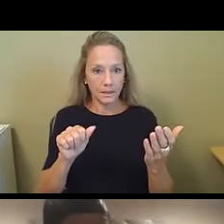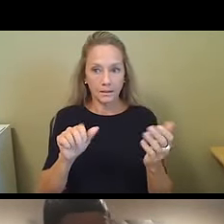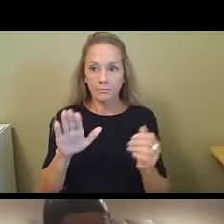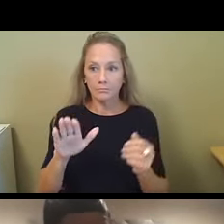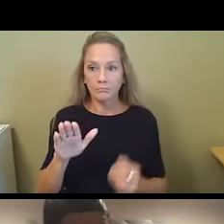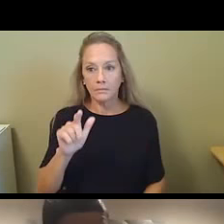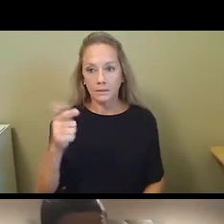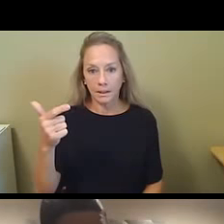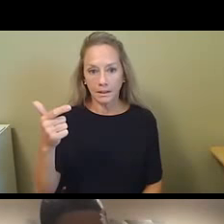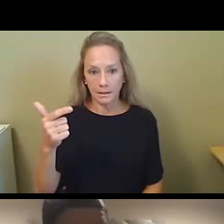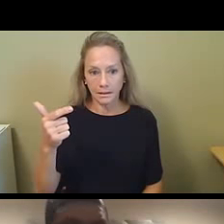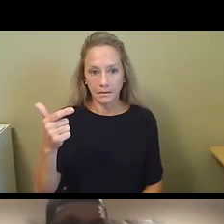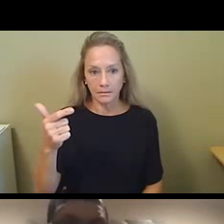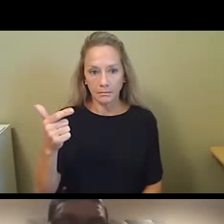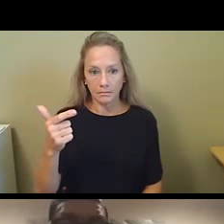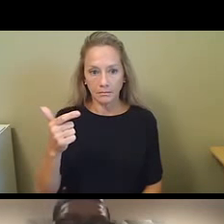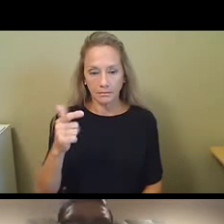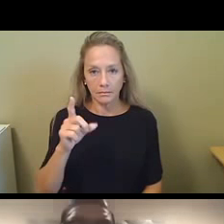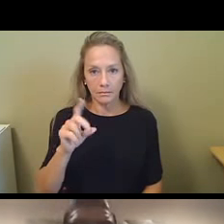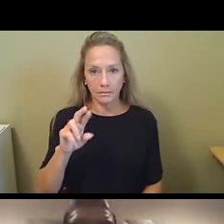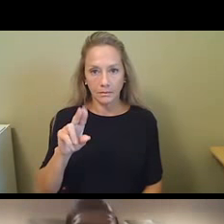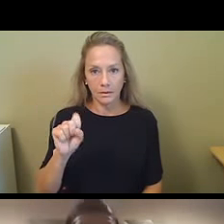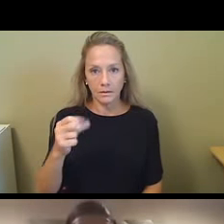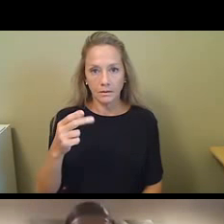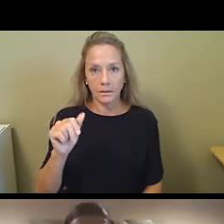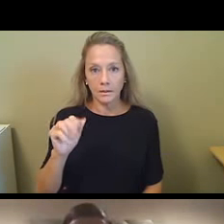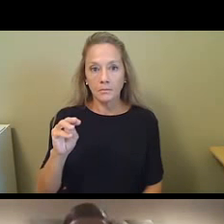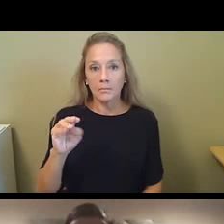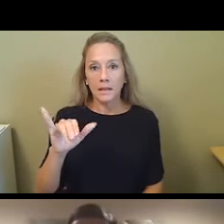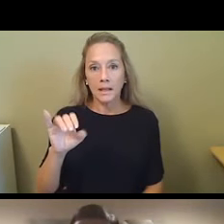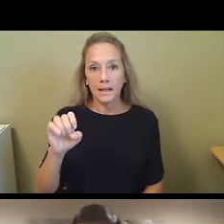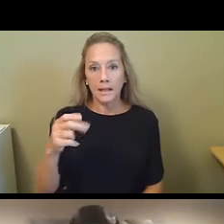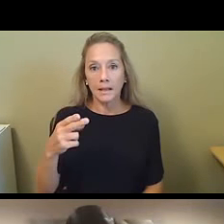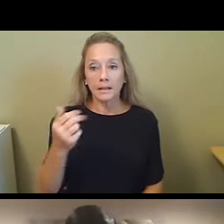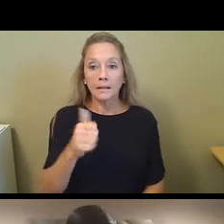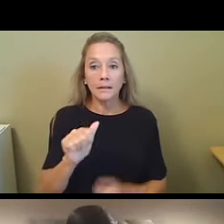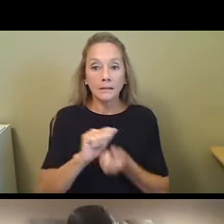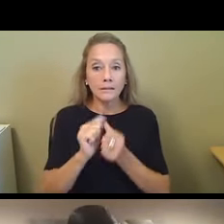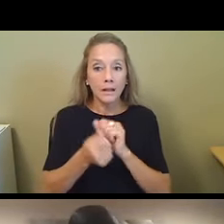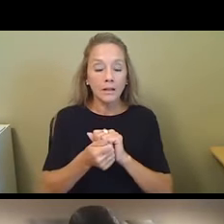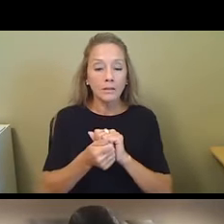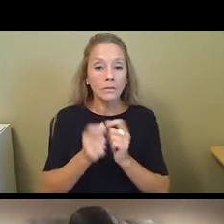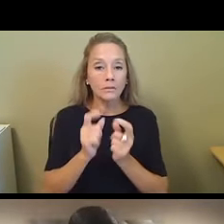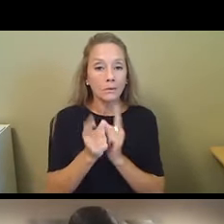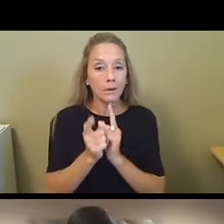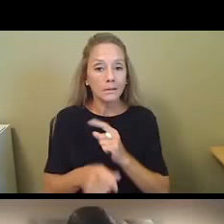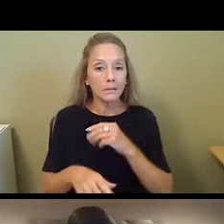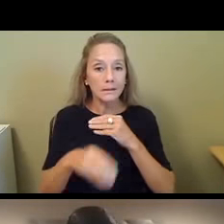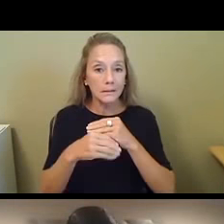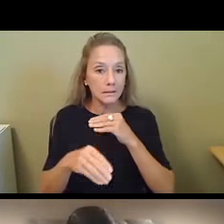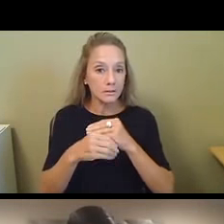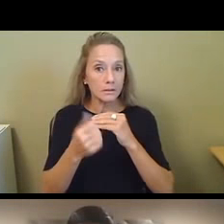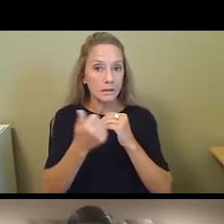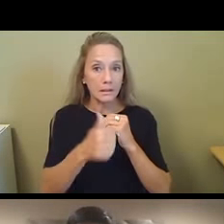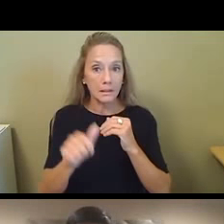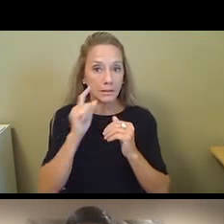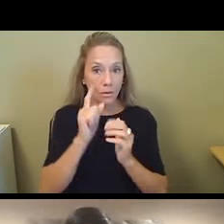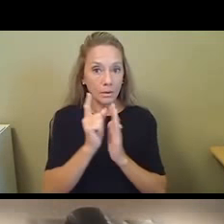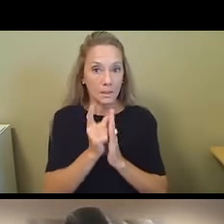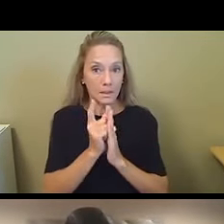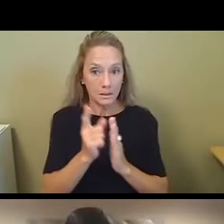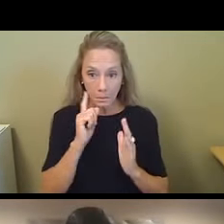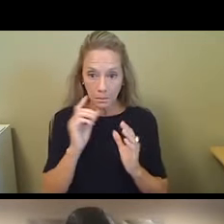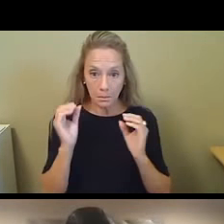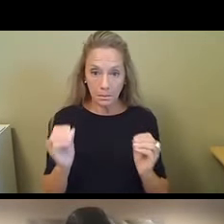Second. On a second. Any discussion, any changes, corrections, additions on the minutes? Hearing